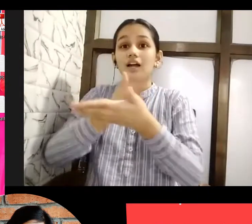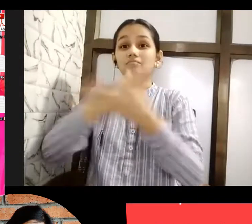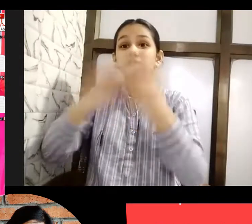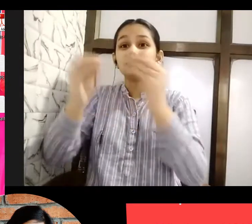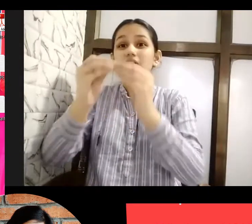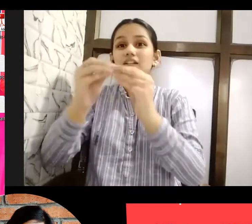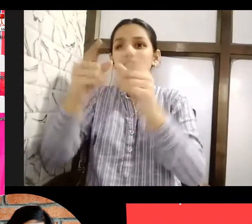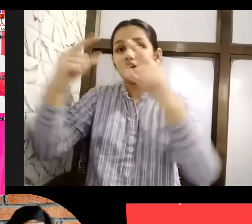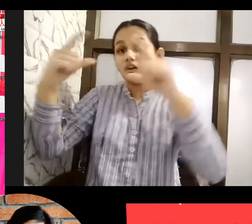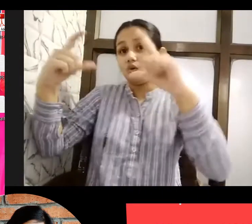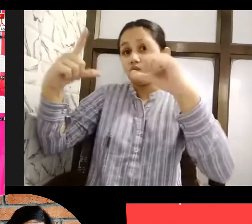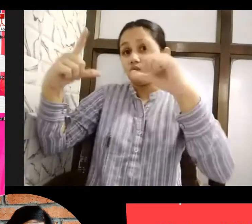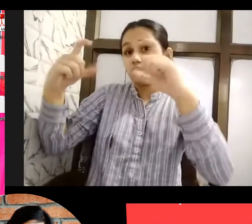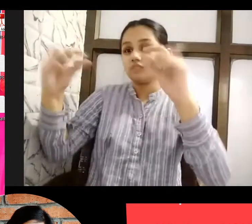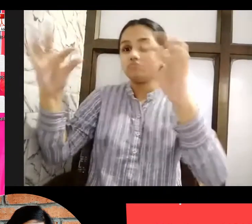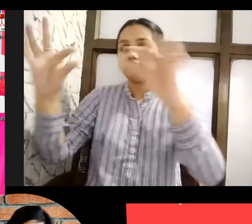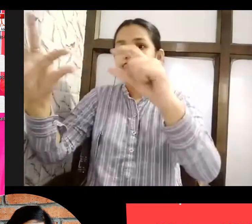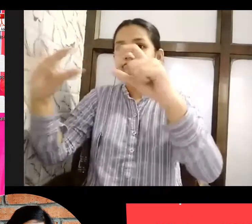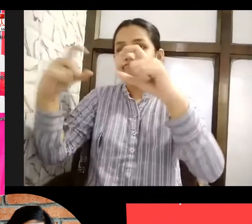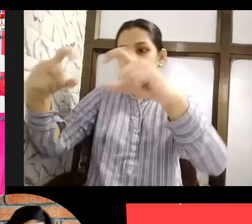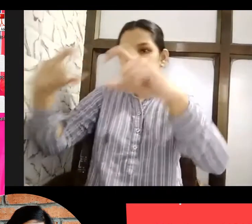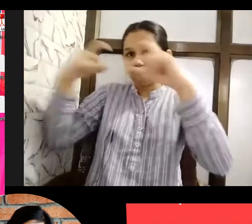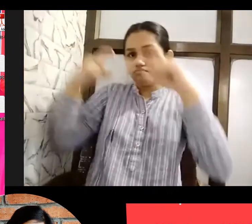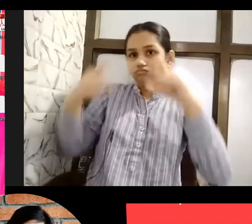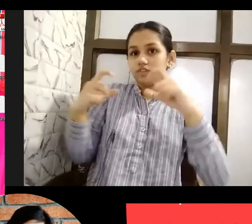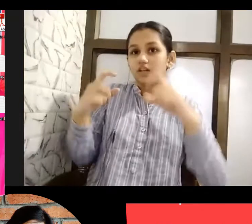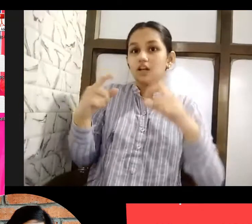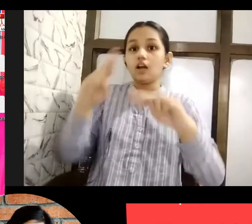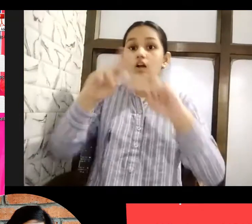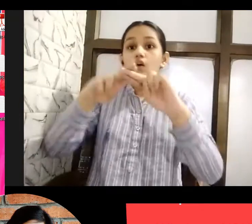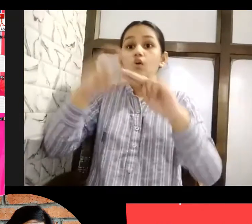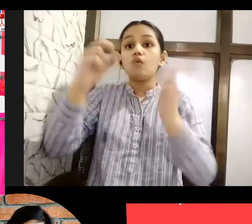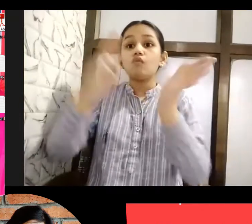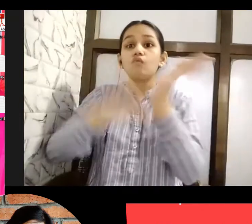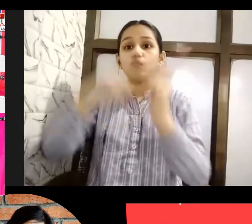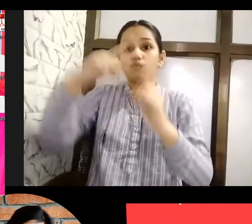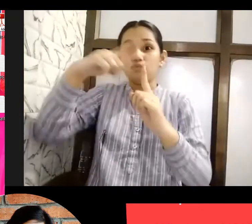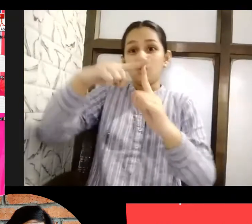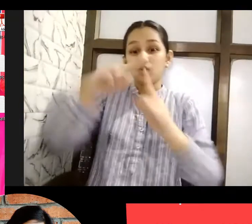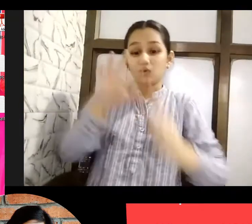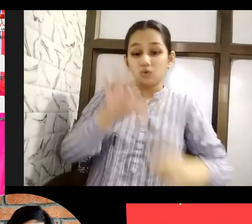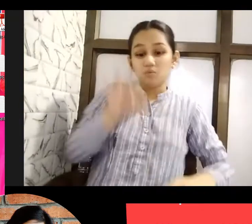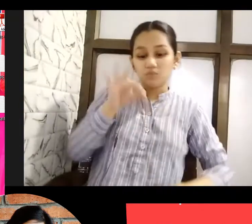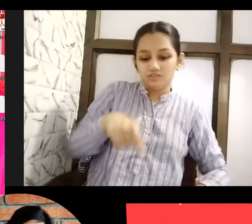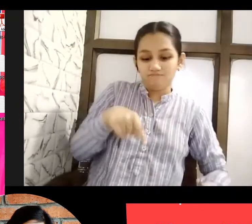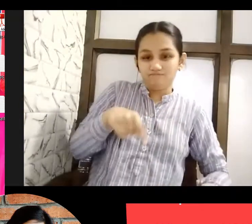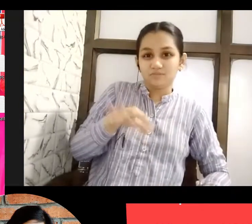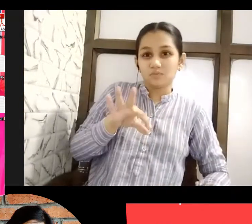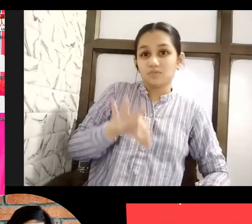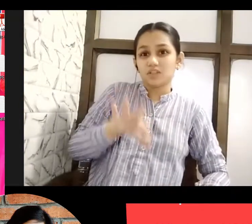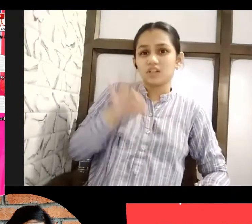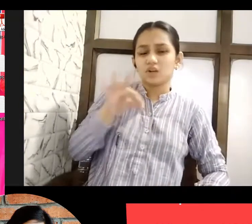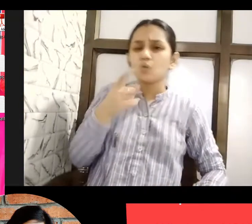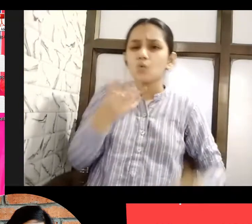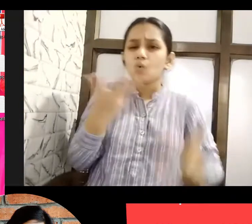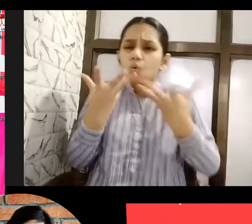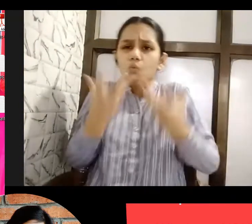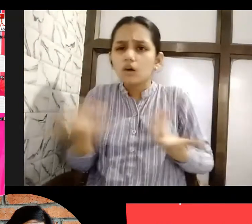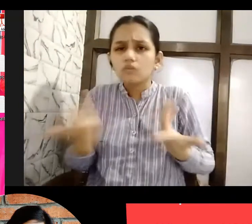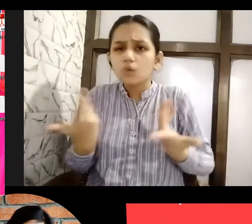have something called font. If I click on font, it will say which font do you want to